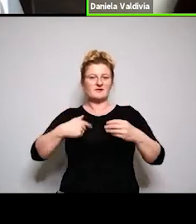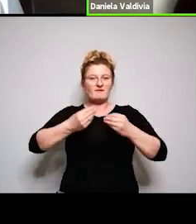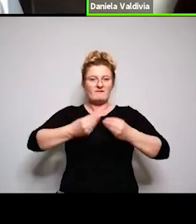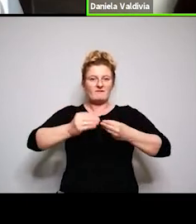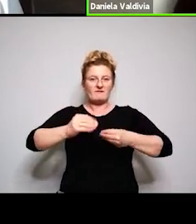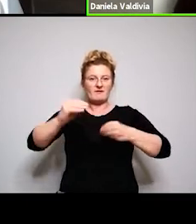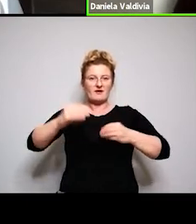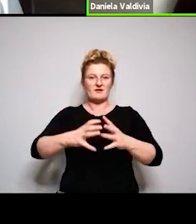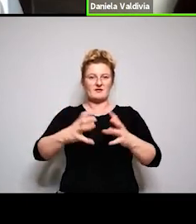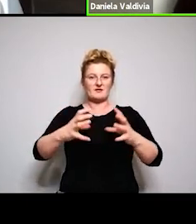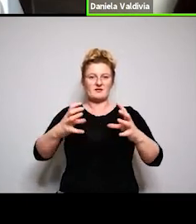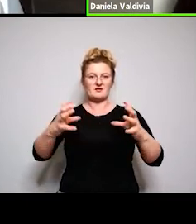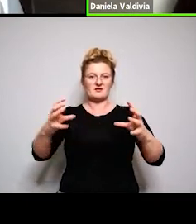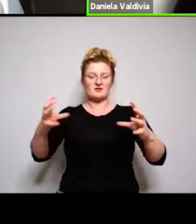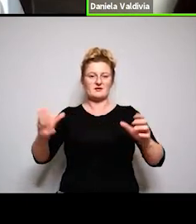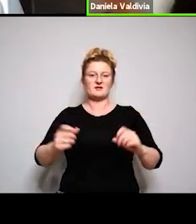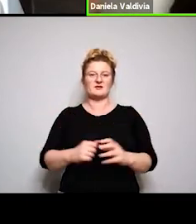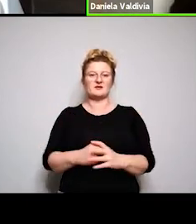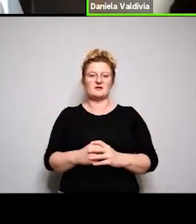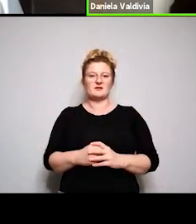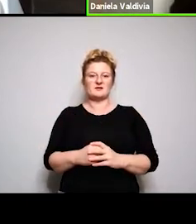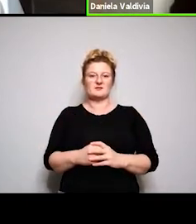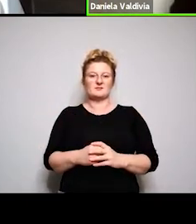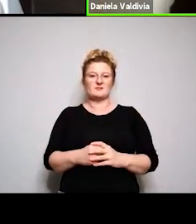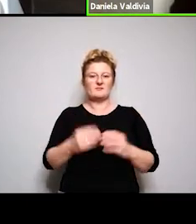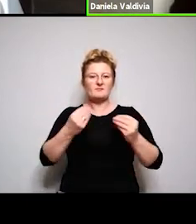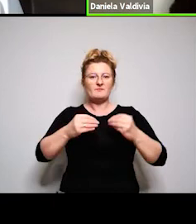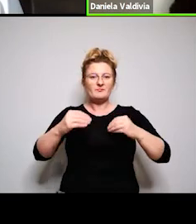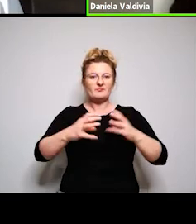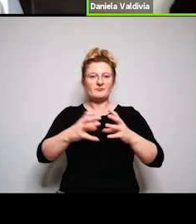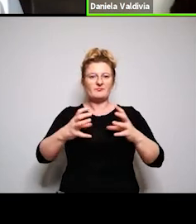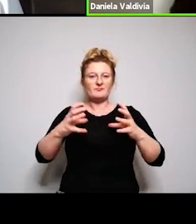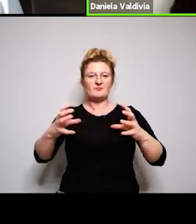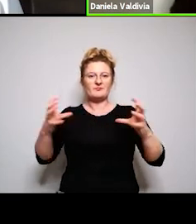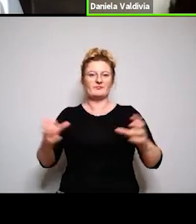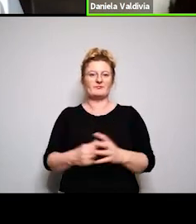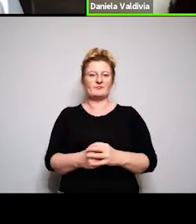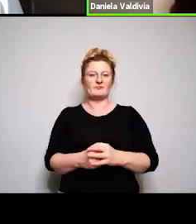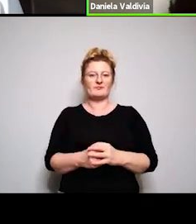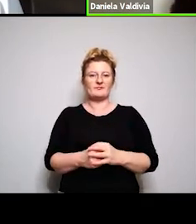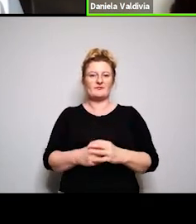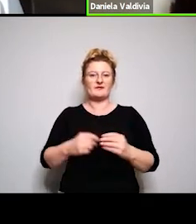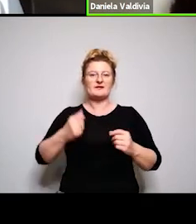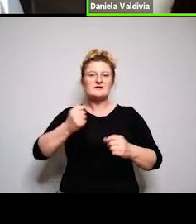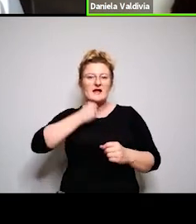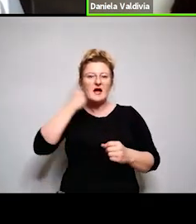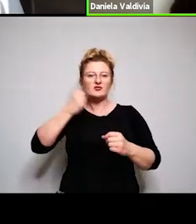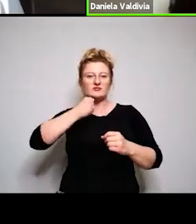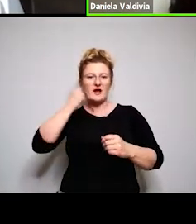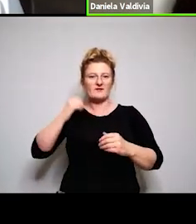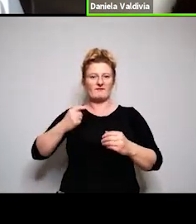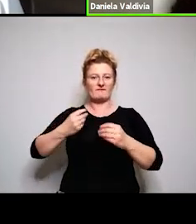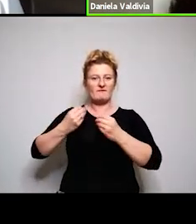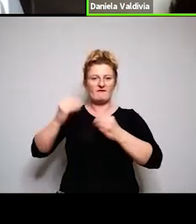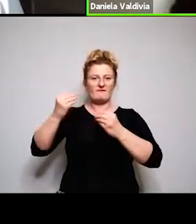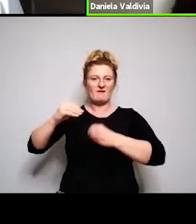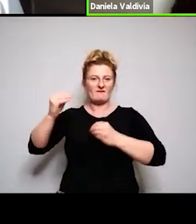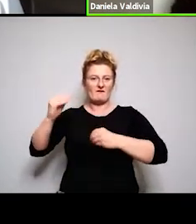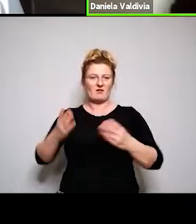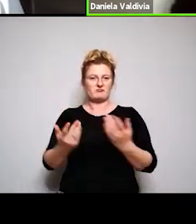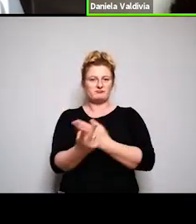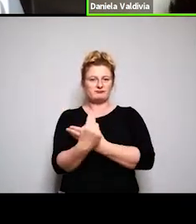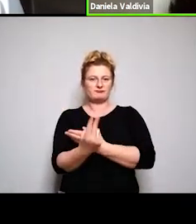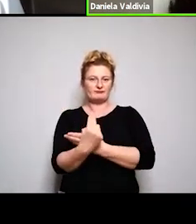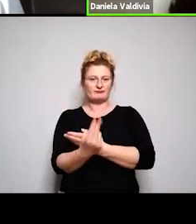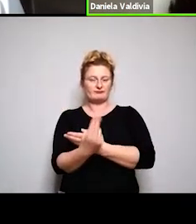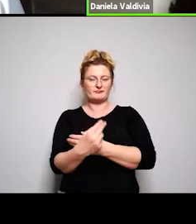great impact. That was, and it costed only some sheets of paper, some pens,